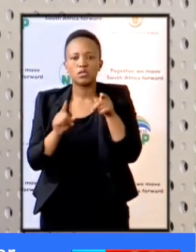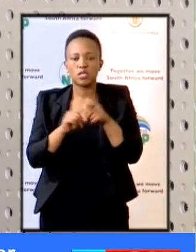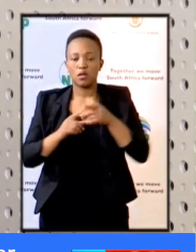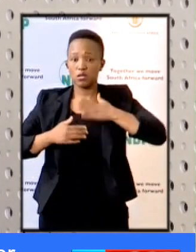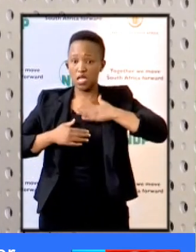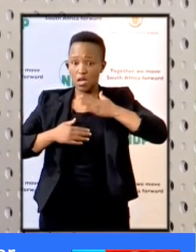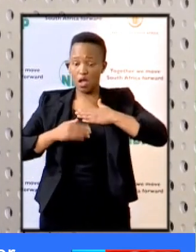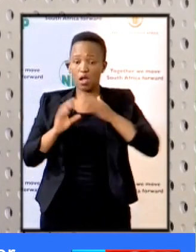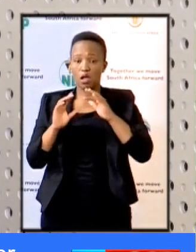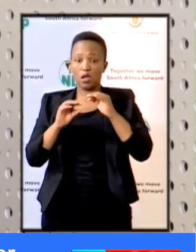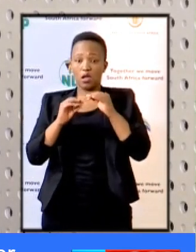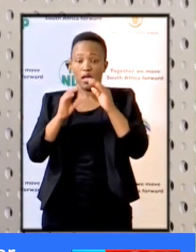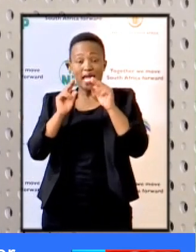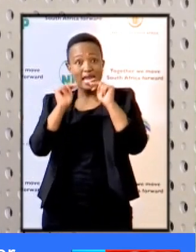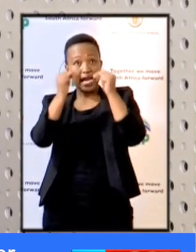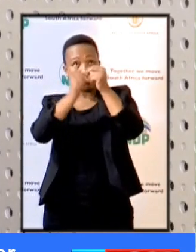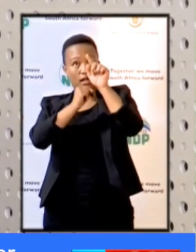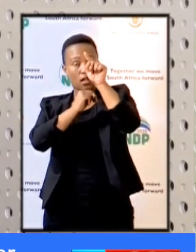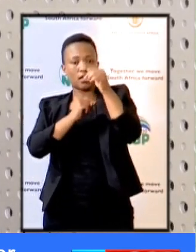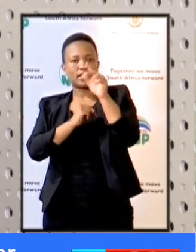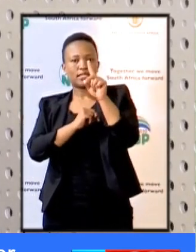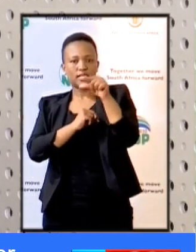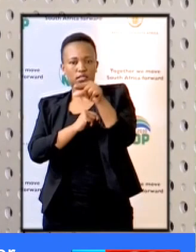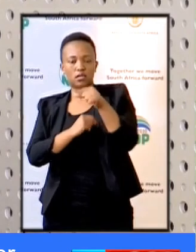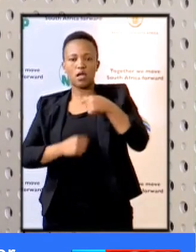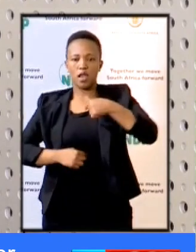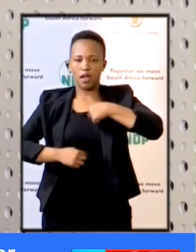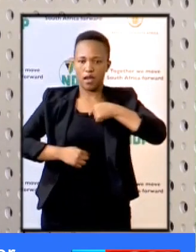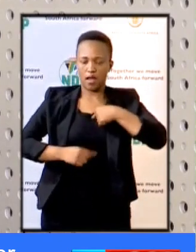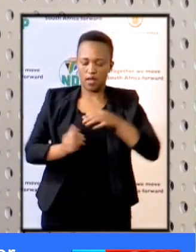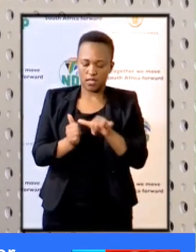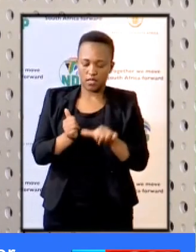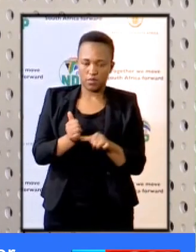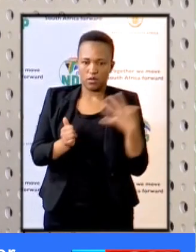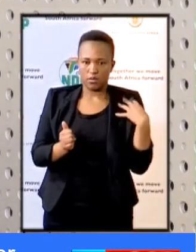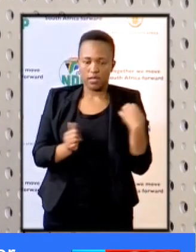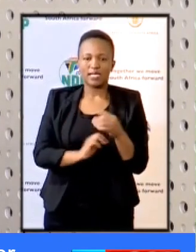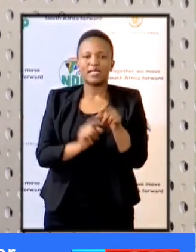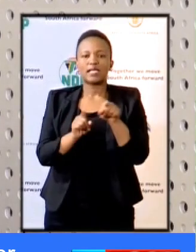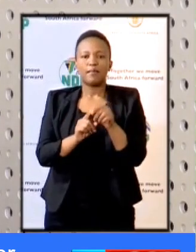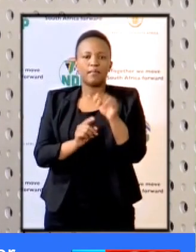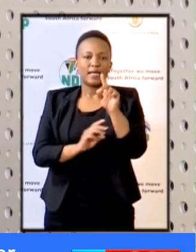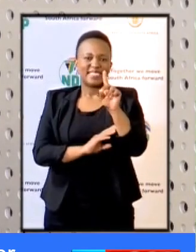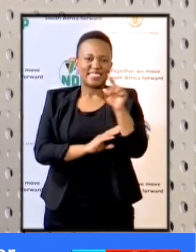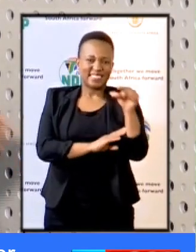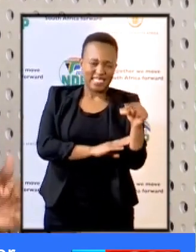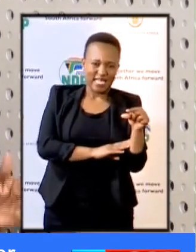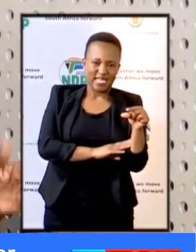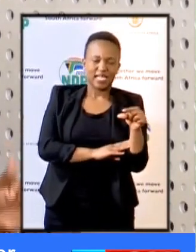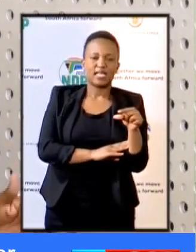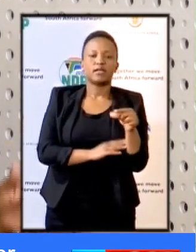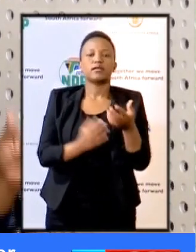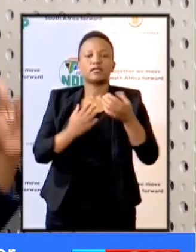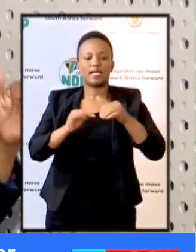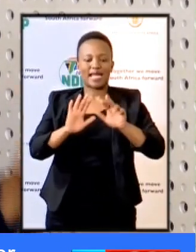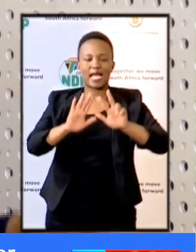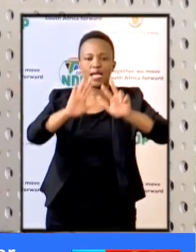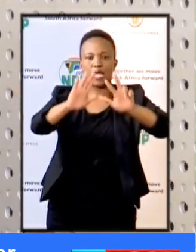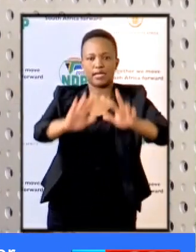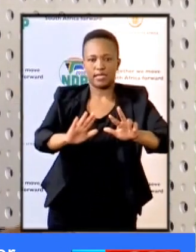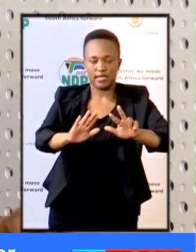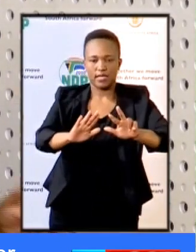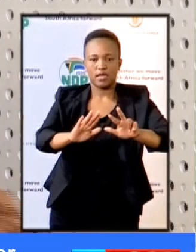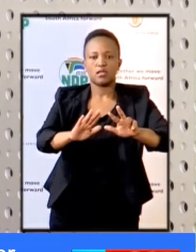tla DG nna deputy minister le di DDG fela. Ka di 80 ho tlotla